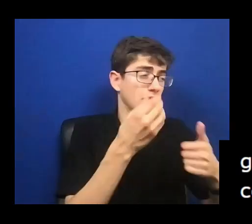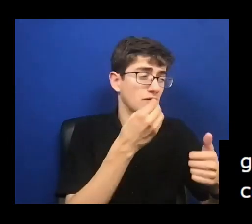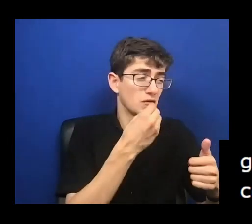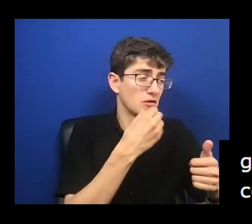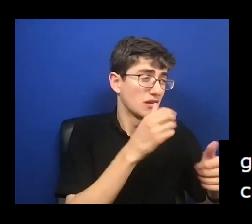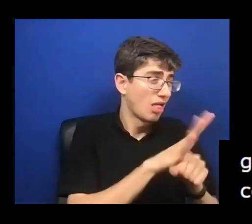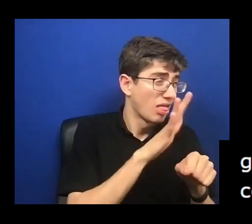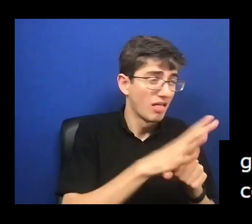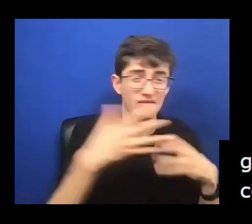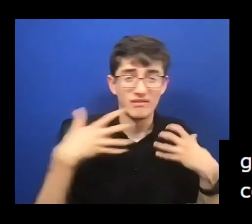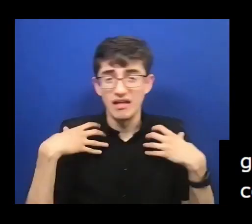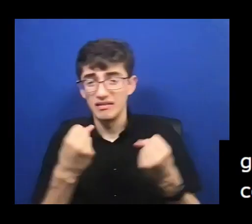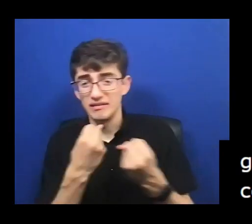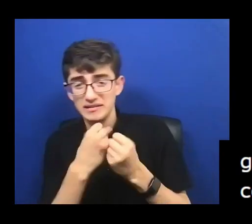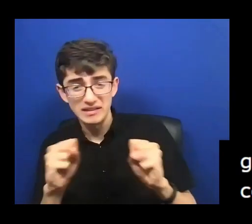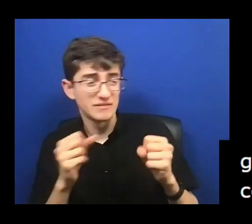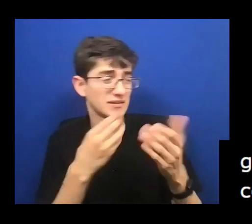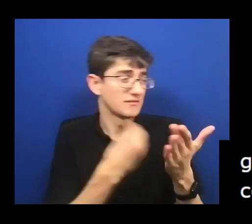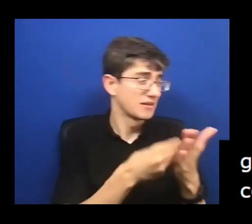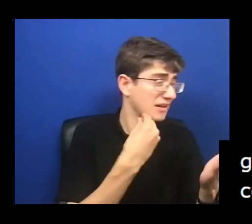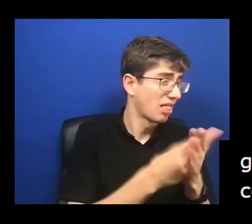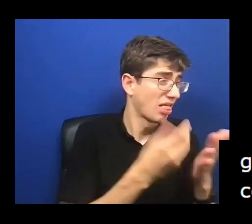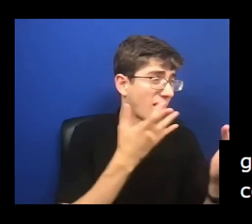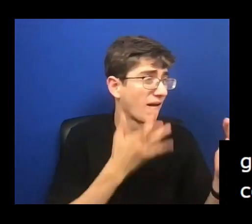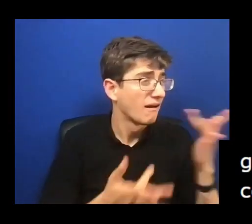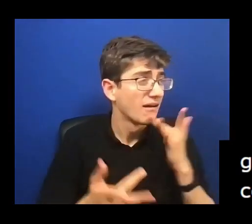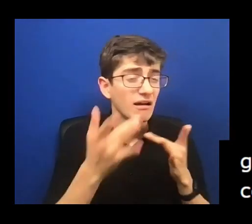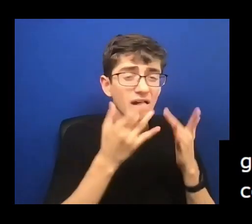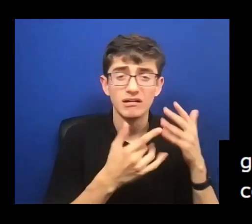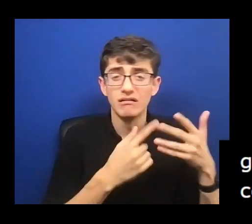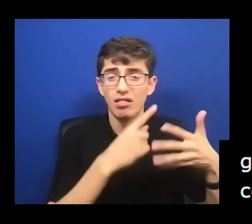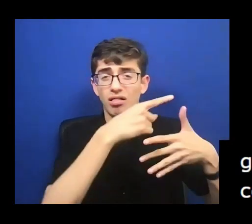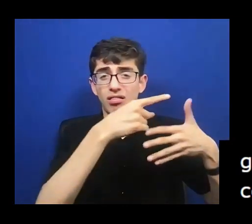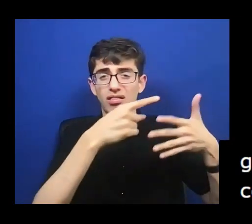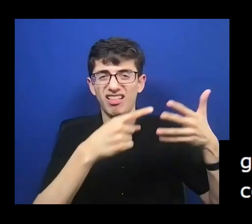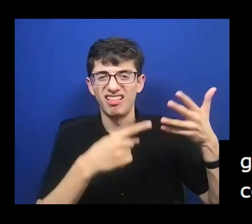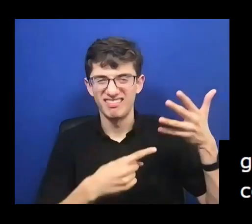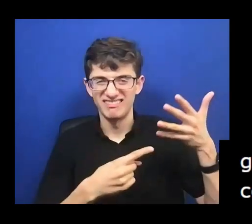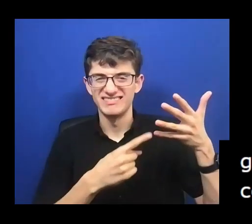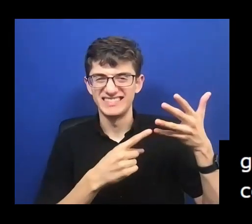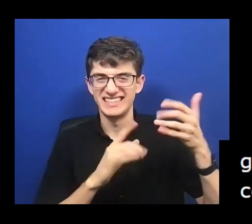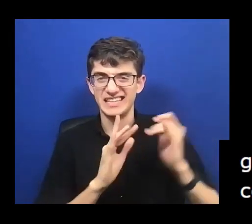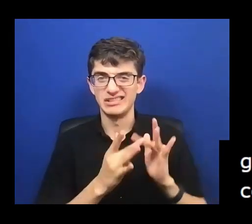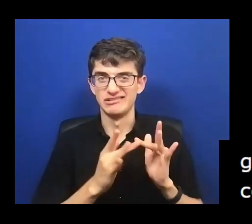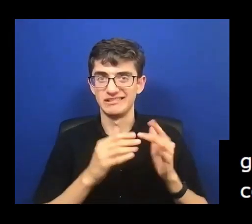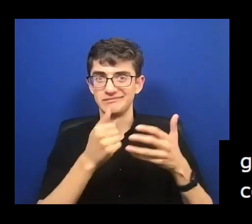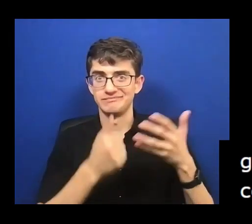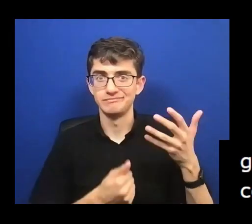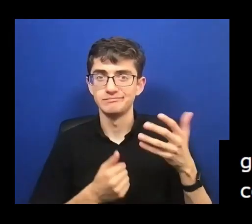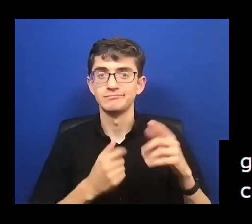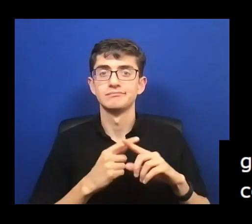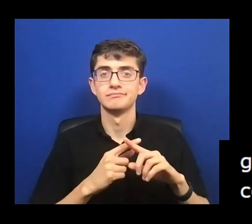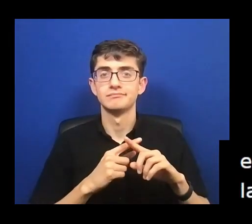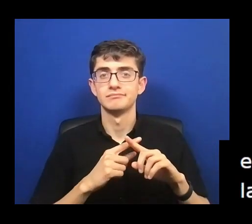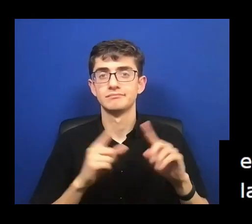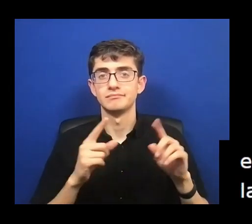financial insecurity, and a myriad of other challenges. And, of course, broadband can be a great asset to helping